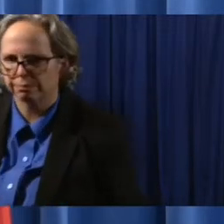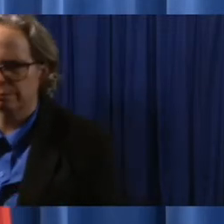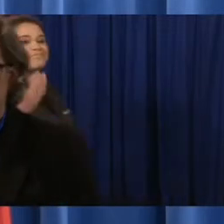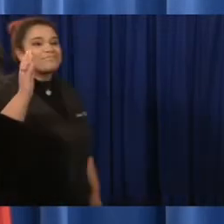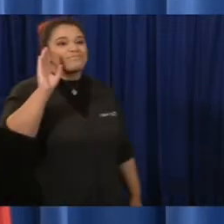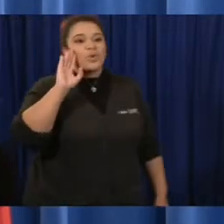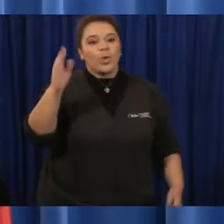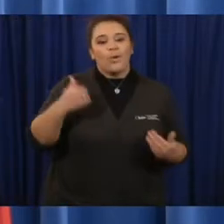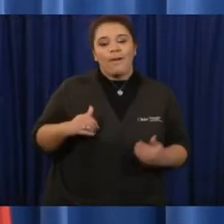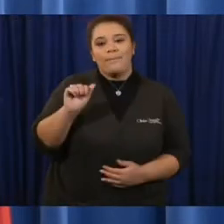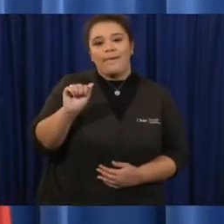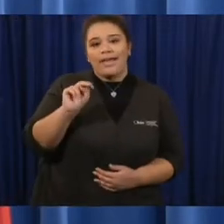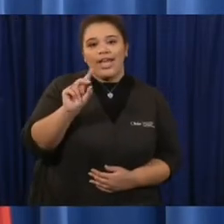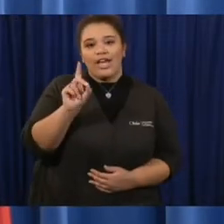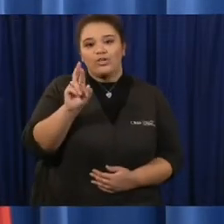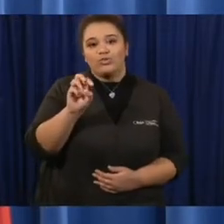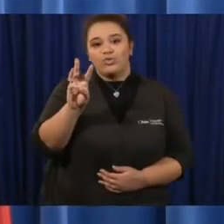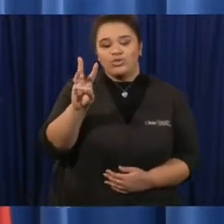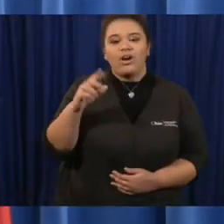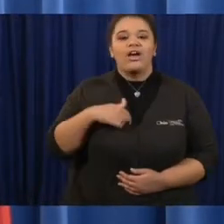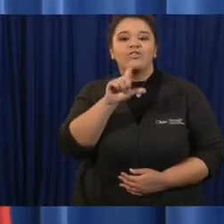Acton.